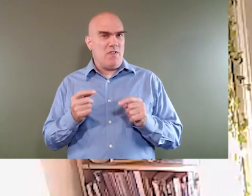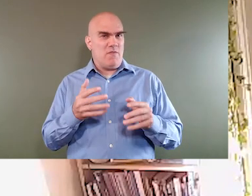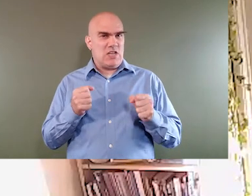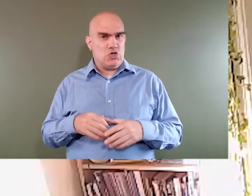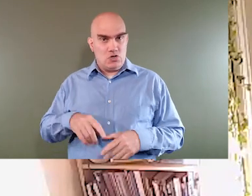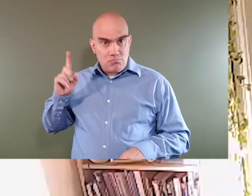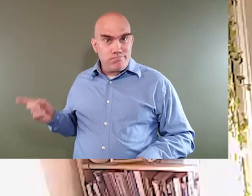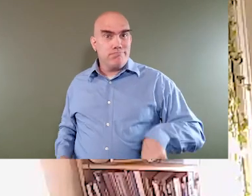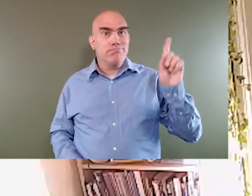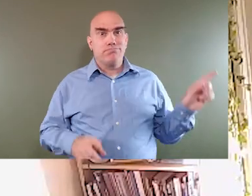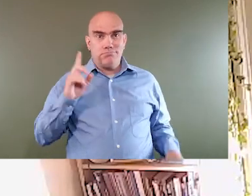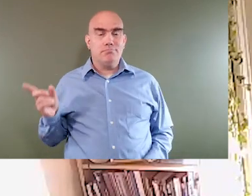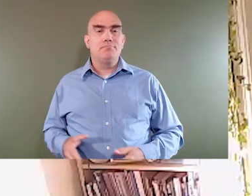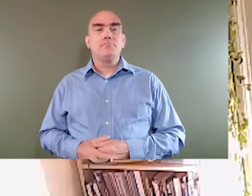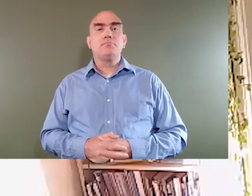quicker.